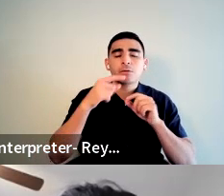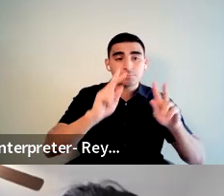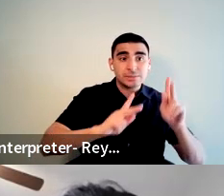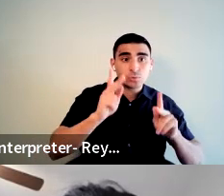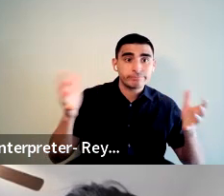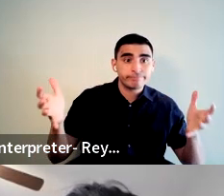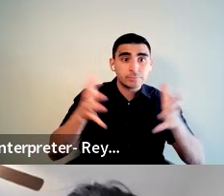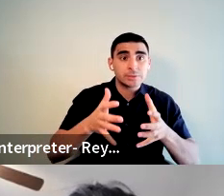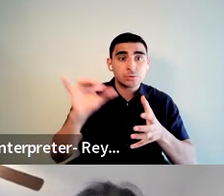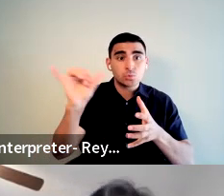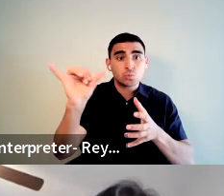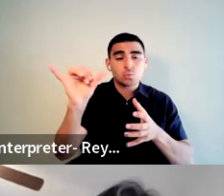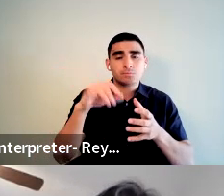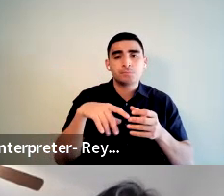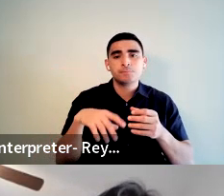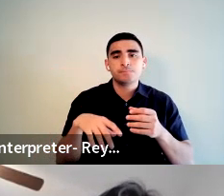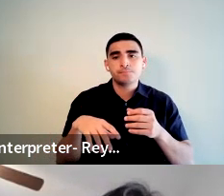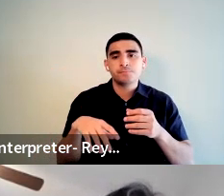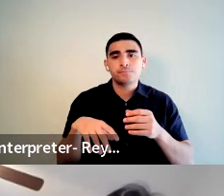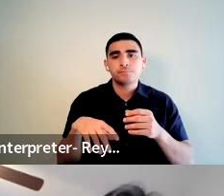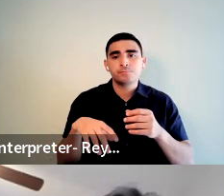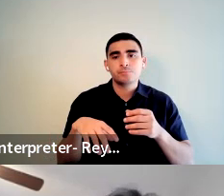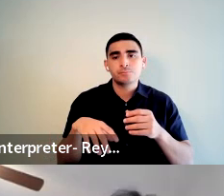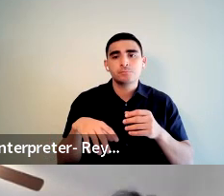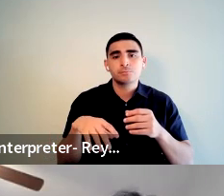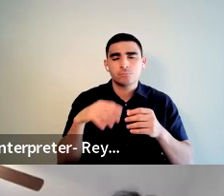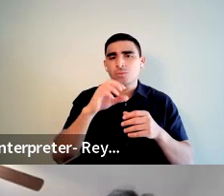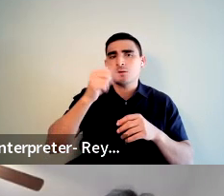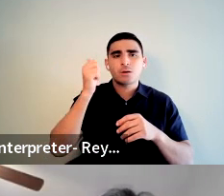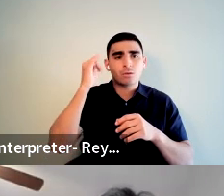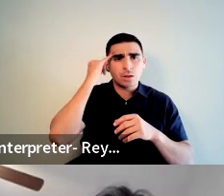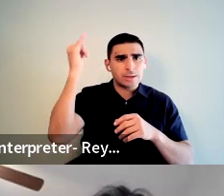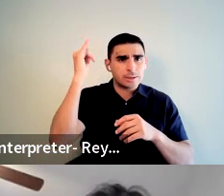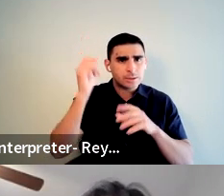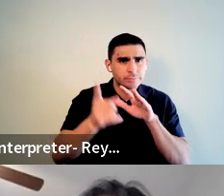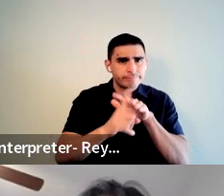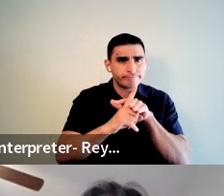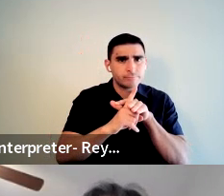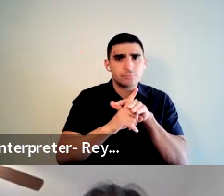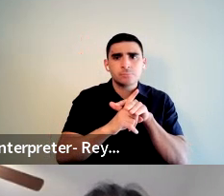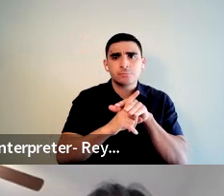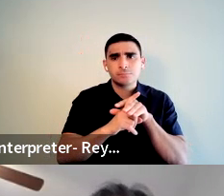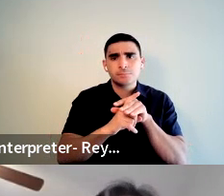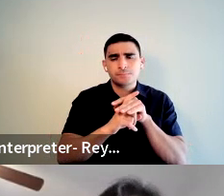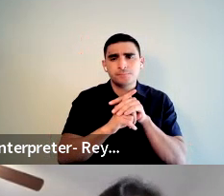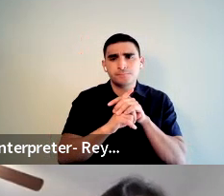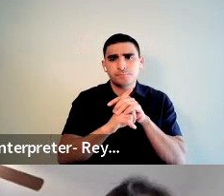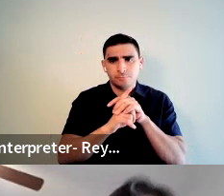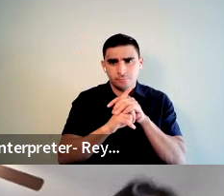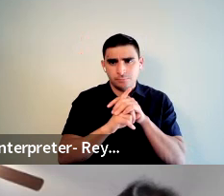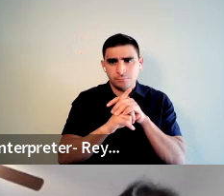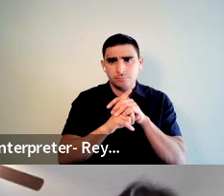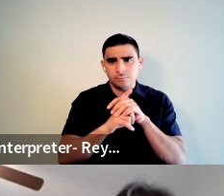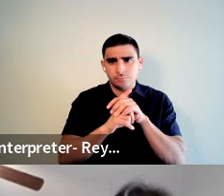about, the connections with one of the other ideas that came up in our initial, I think, kind of brainstorm of